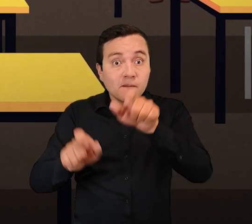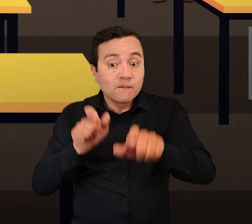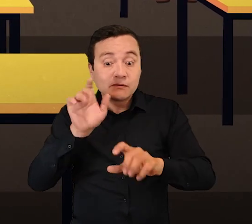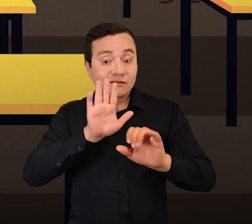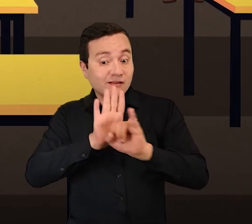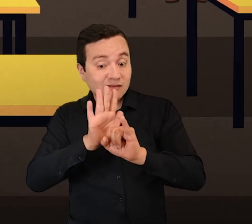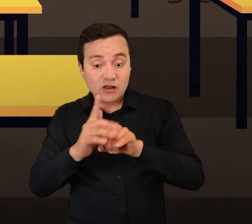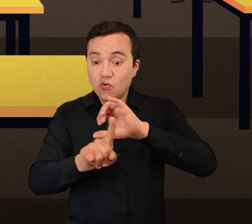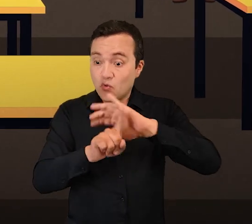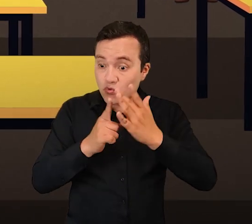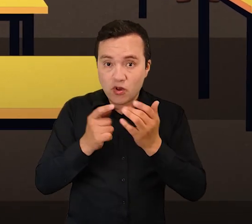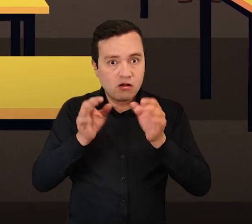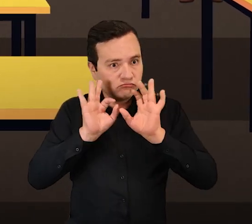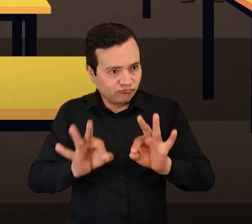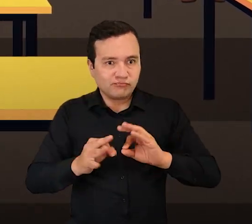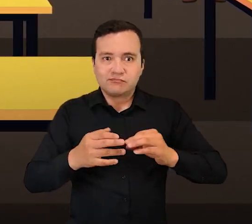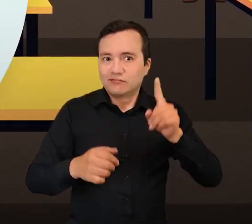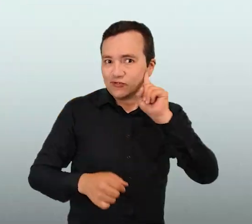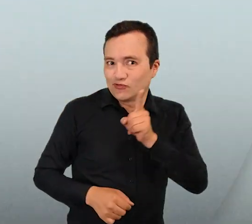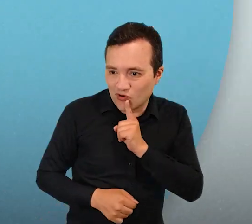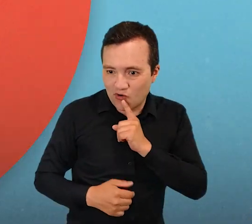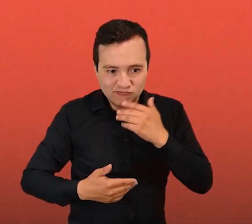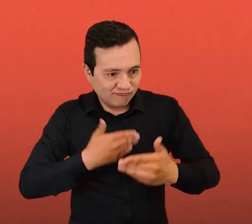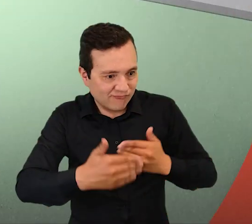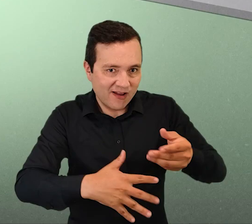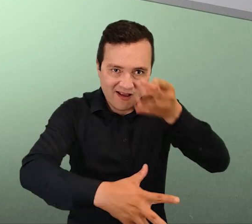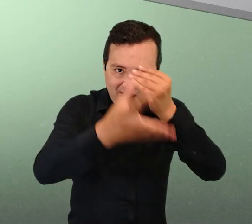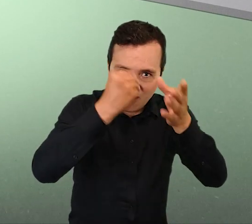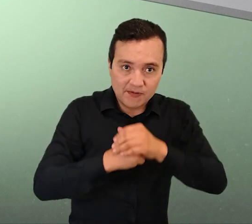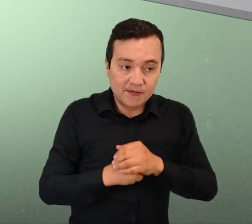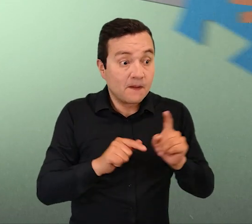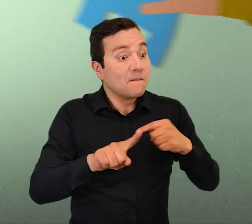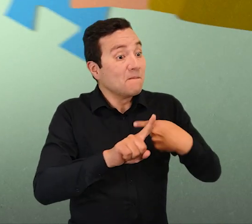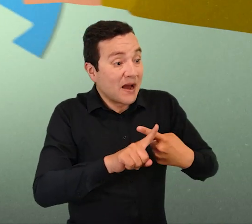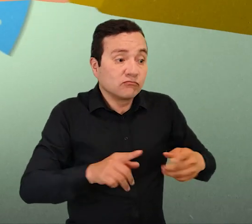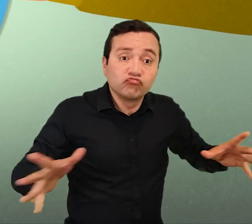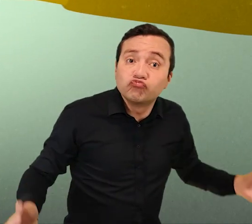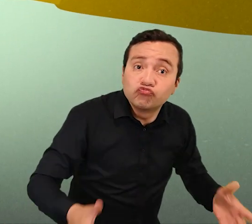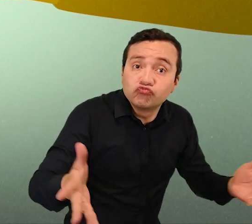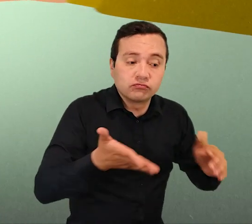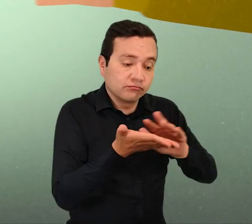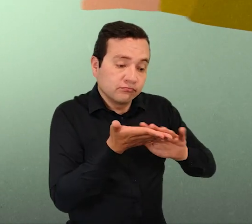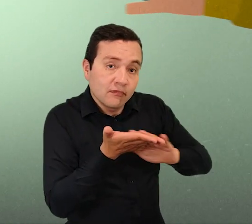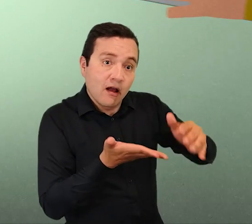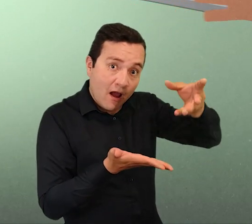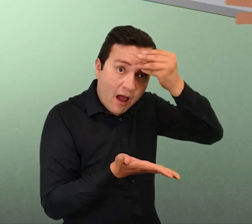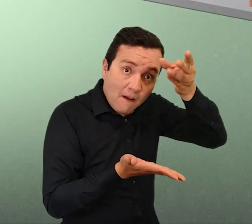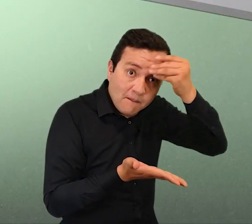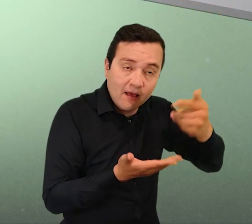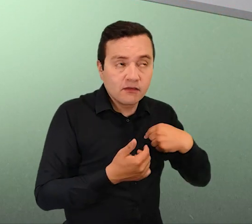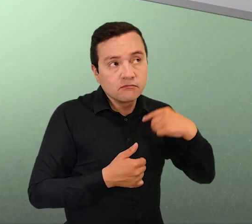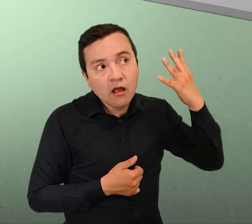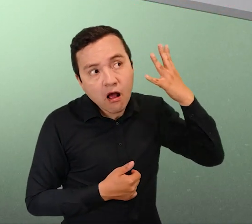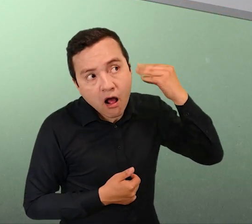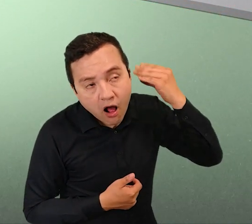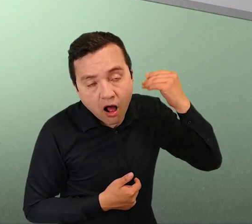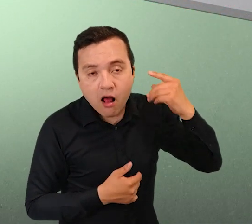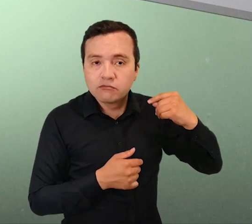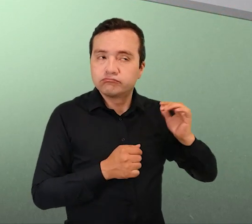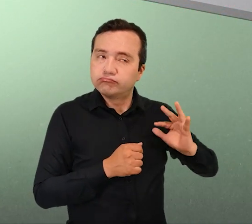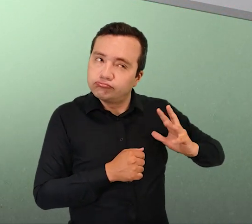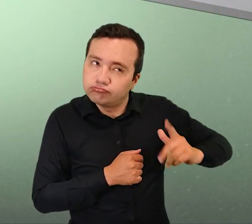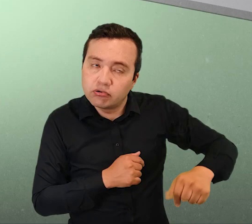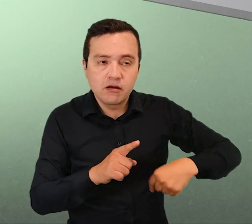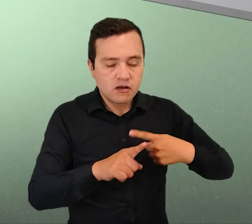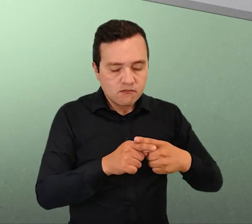linguistic identity of deaf persons. Encourage learning in Braille, audio description, macrotypes,